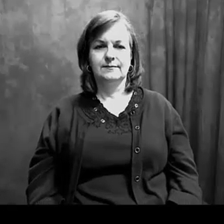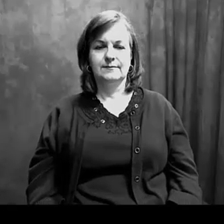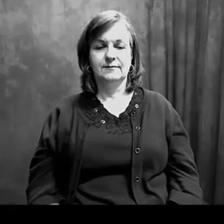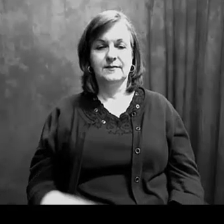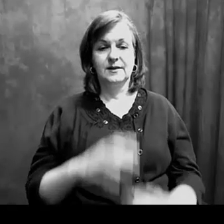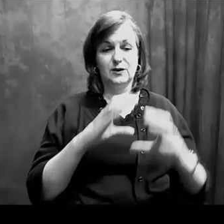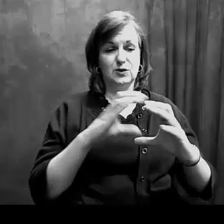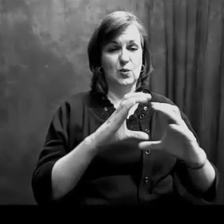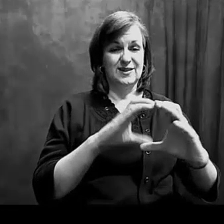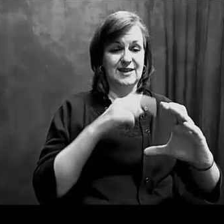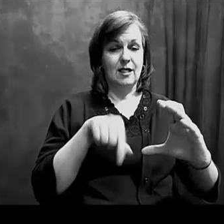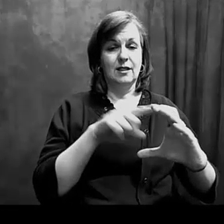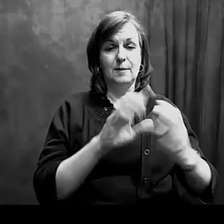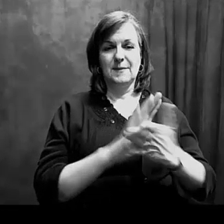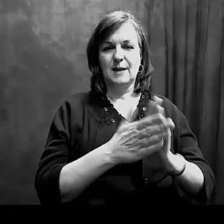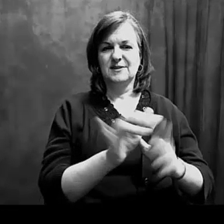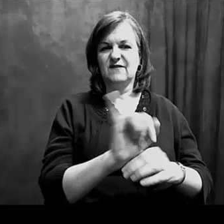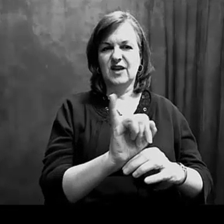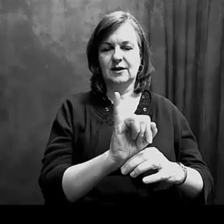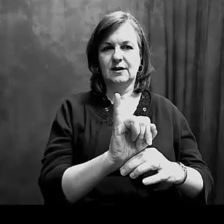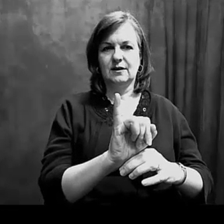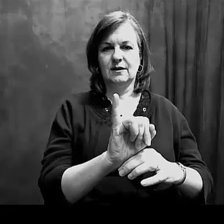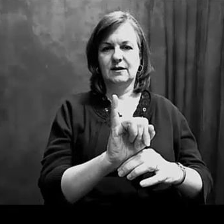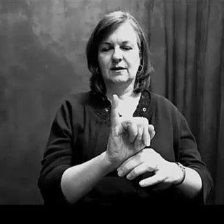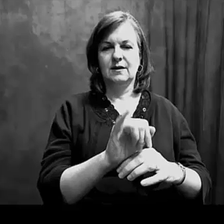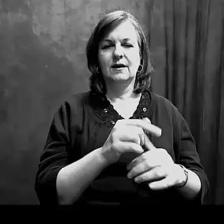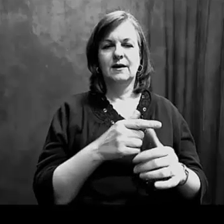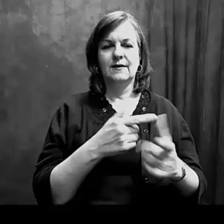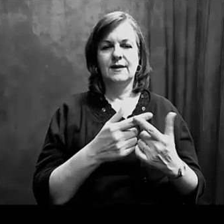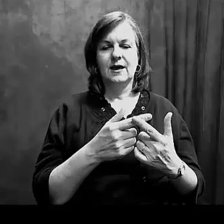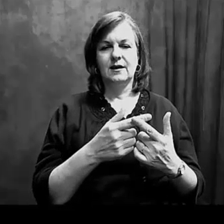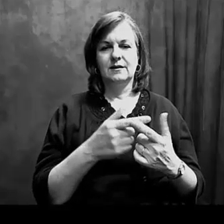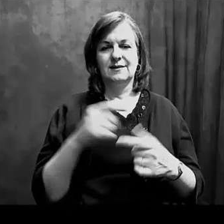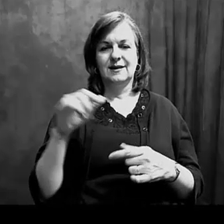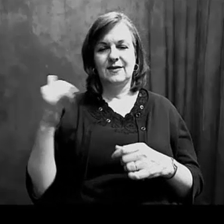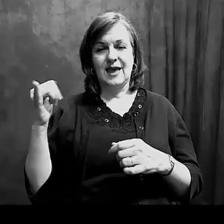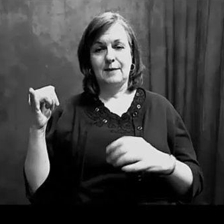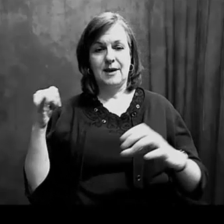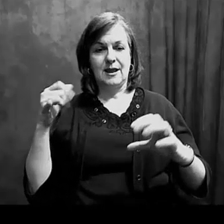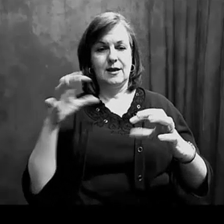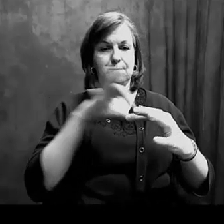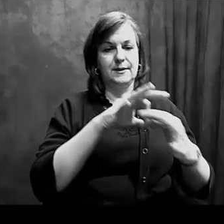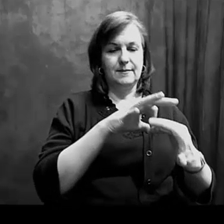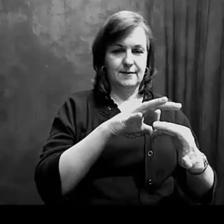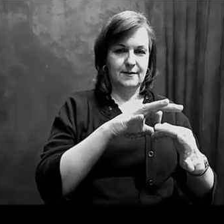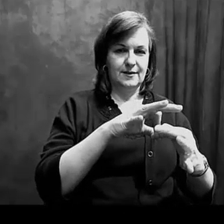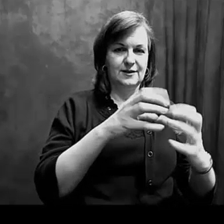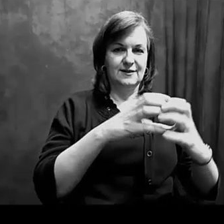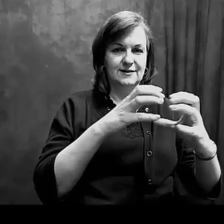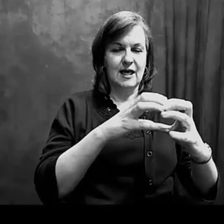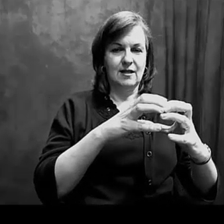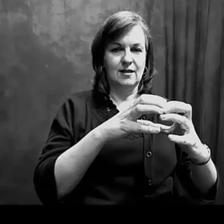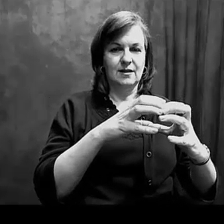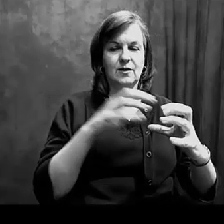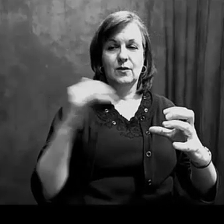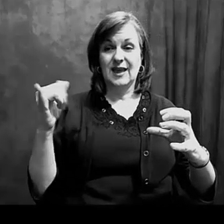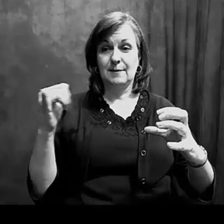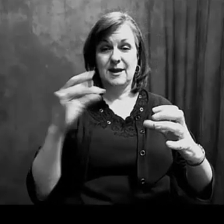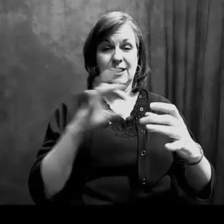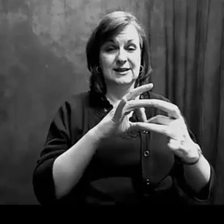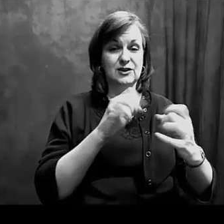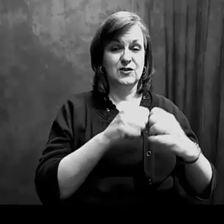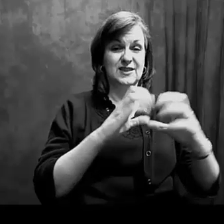So, cell's infected. It gets targeted by an antibody. When it's targeted by an